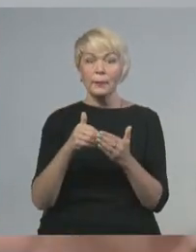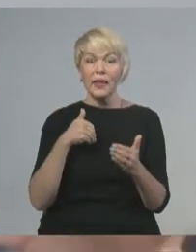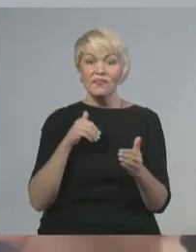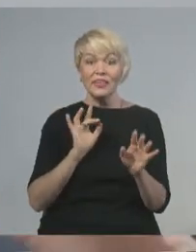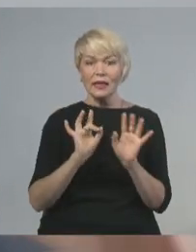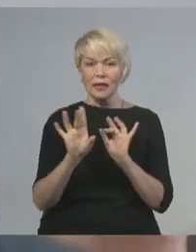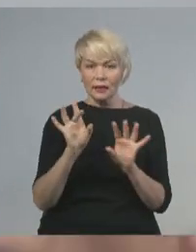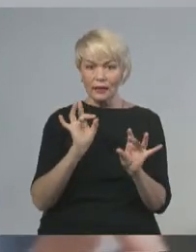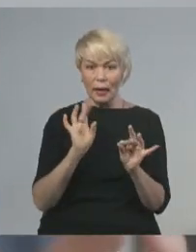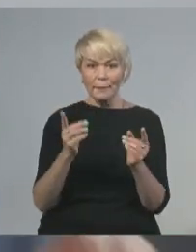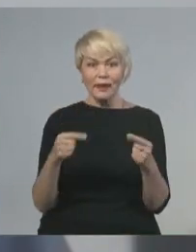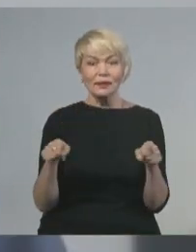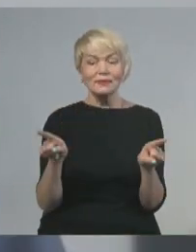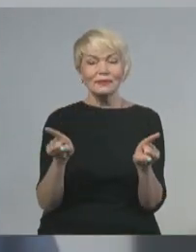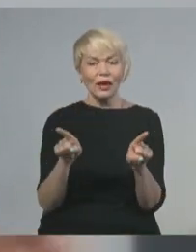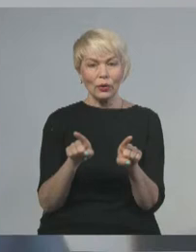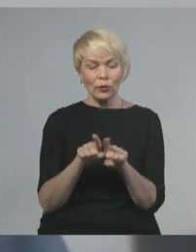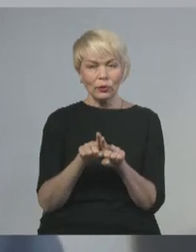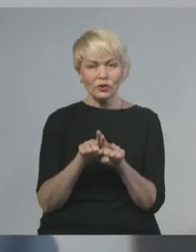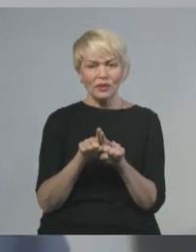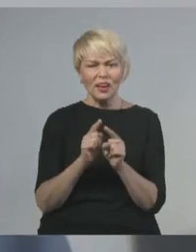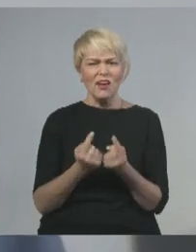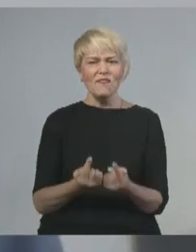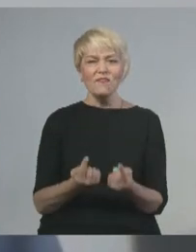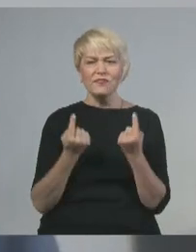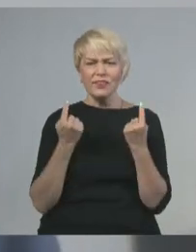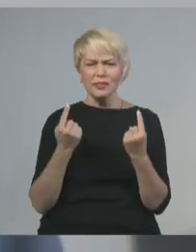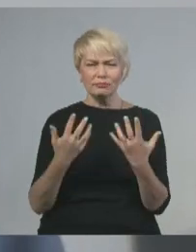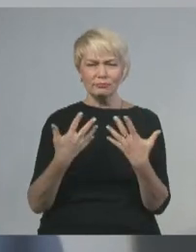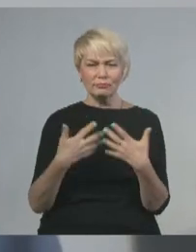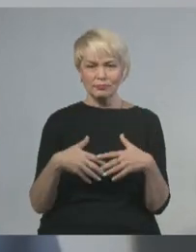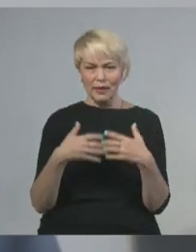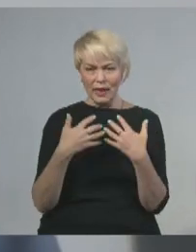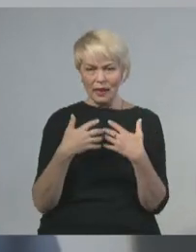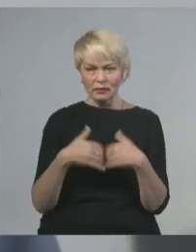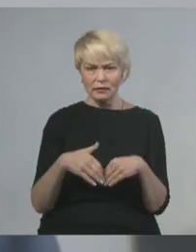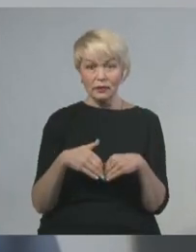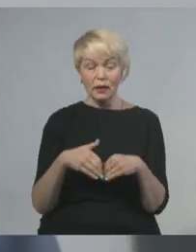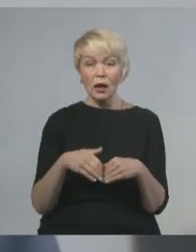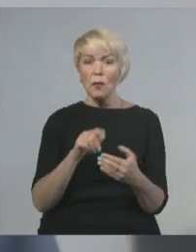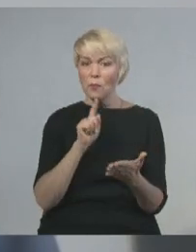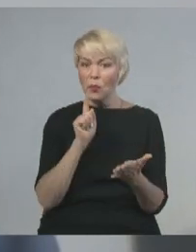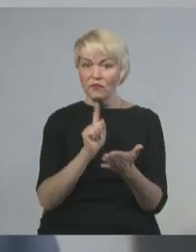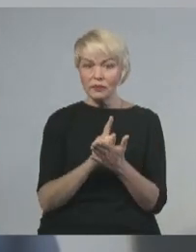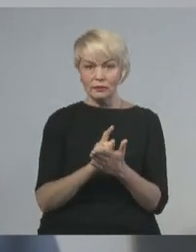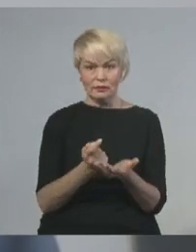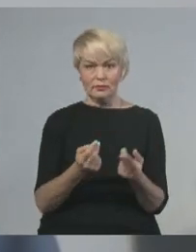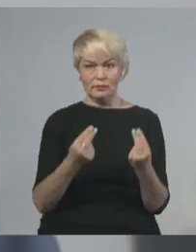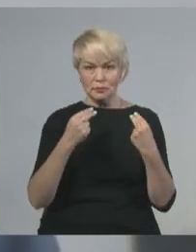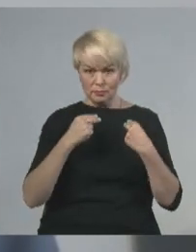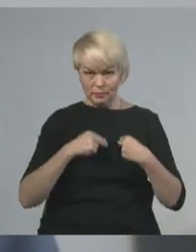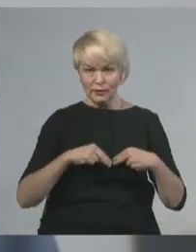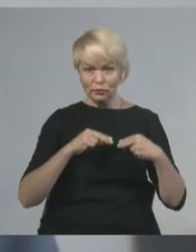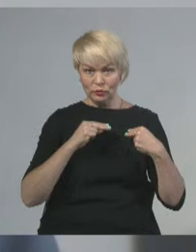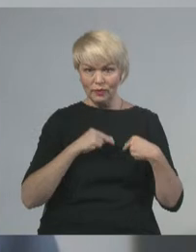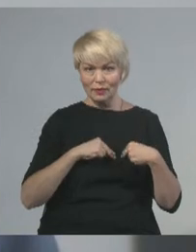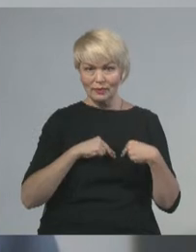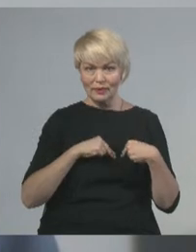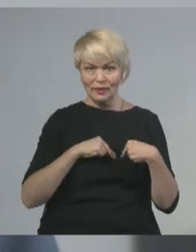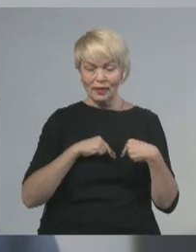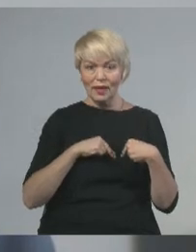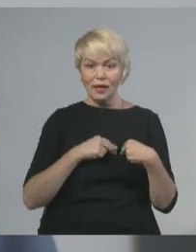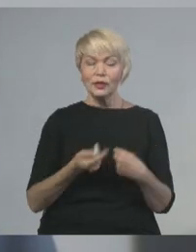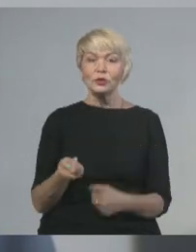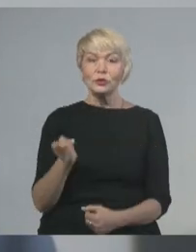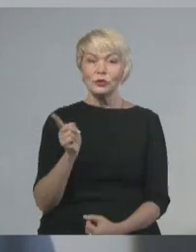big they're they're a huge machine that has to work so i think this this is something that will be hit the most